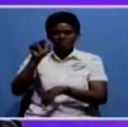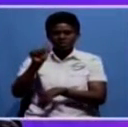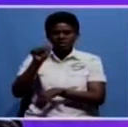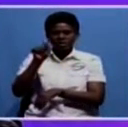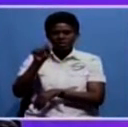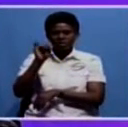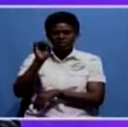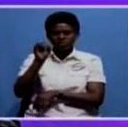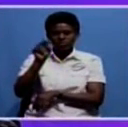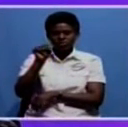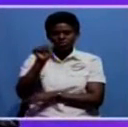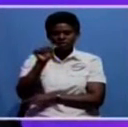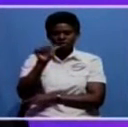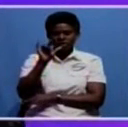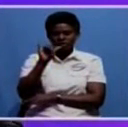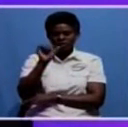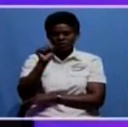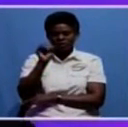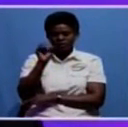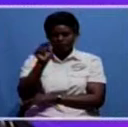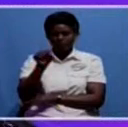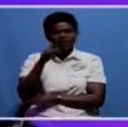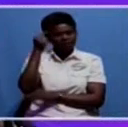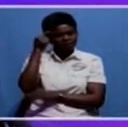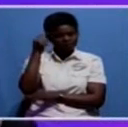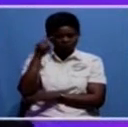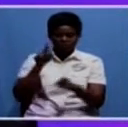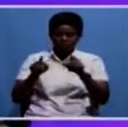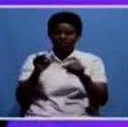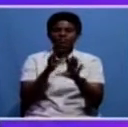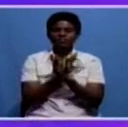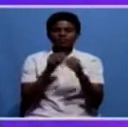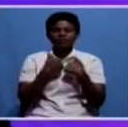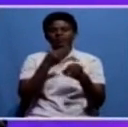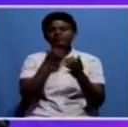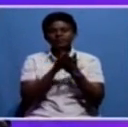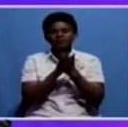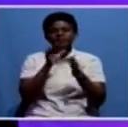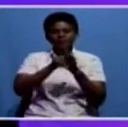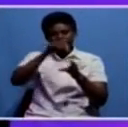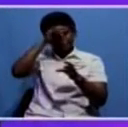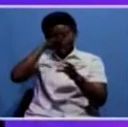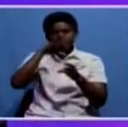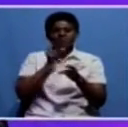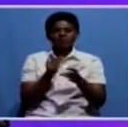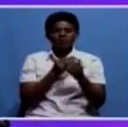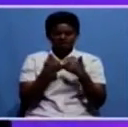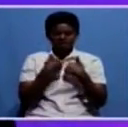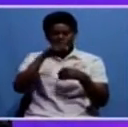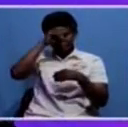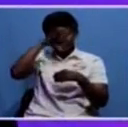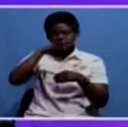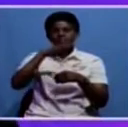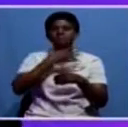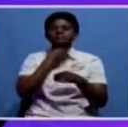private investor. It's not nationalization. Government, on behalf of the people of Zambia, has an interest in that mine. We already have an interest, but